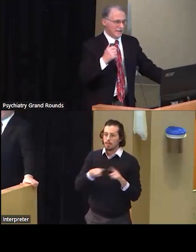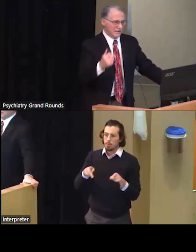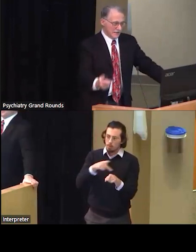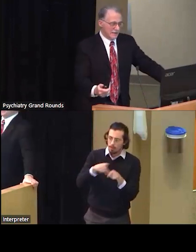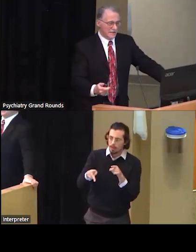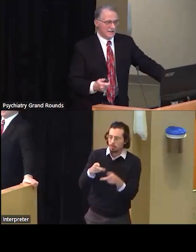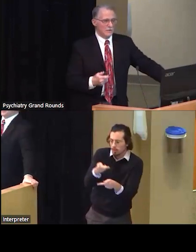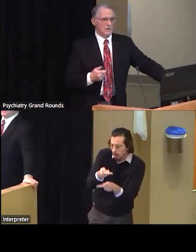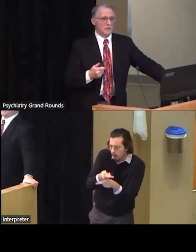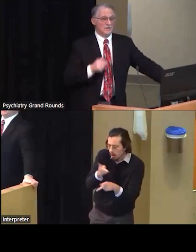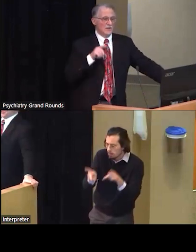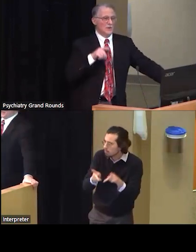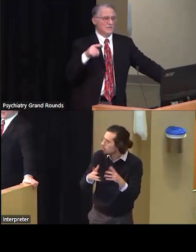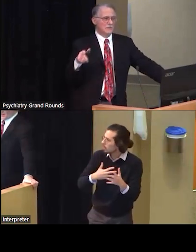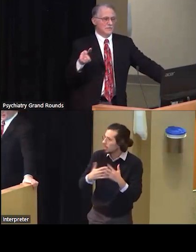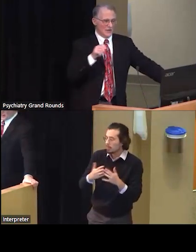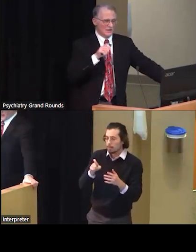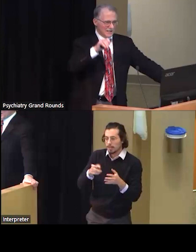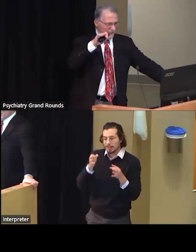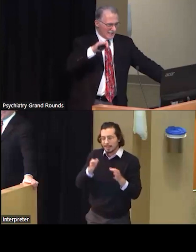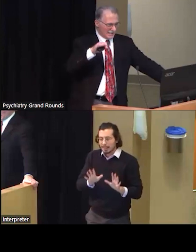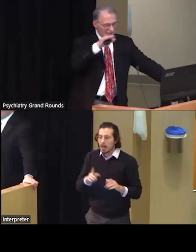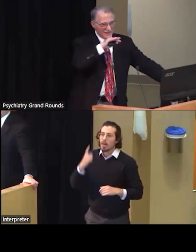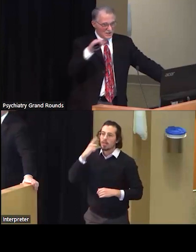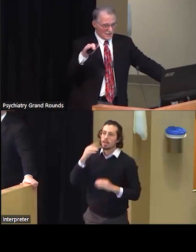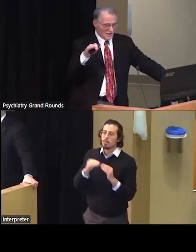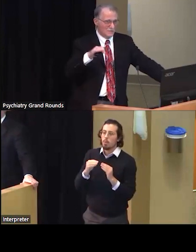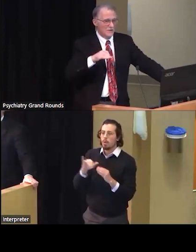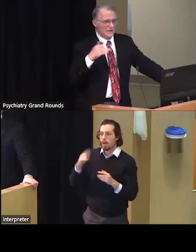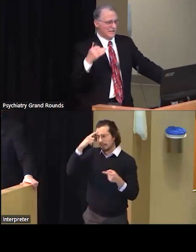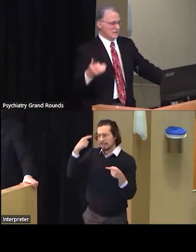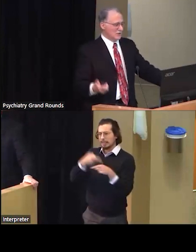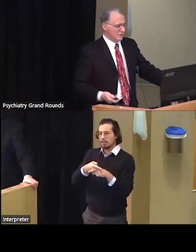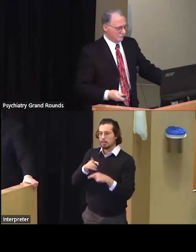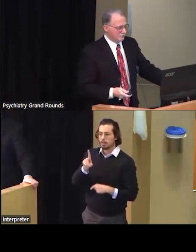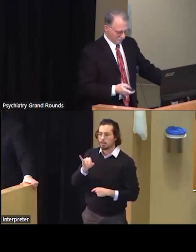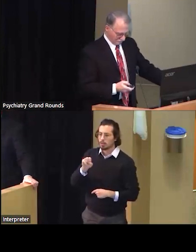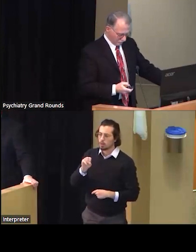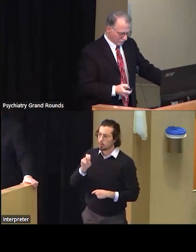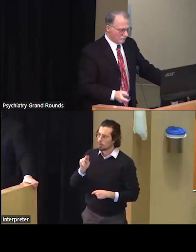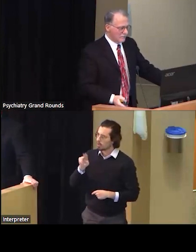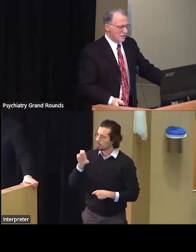still in that taking care of people, even though we have to. So I think it's a lot like a dissonance, maybe not an injury.